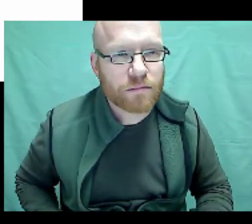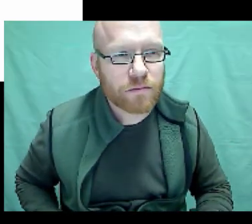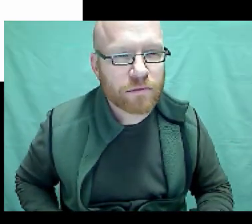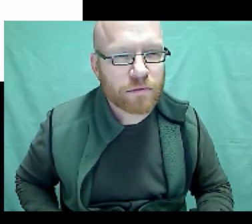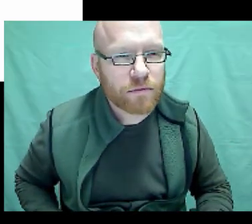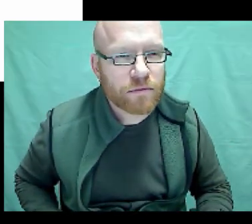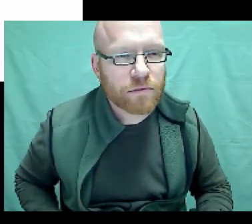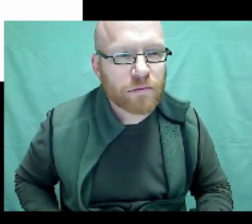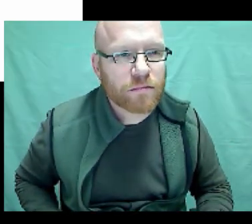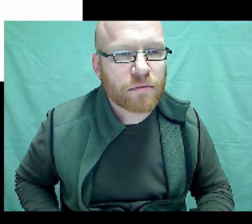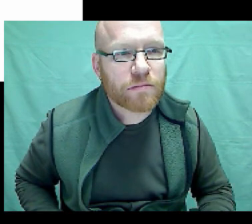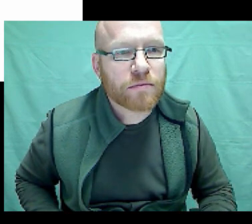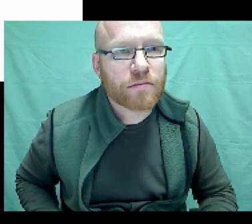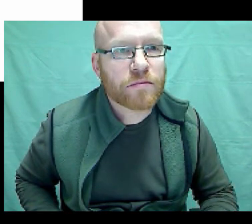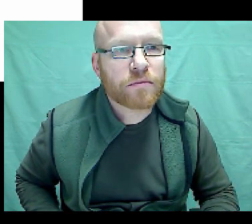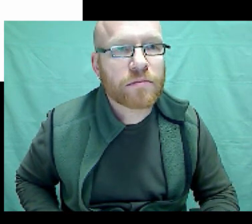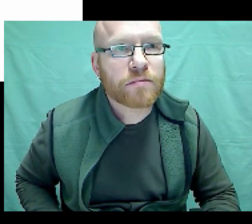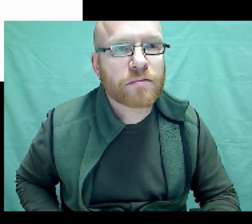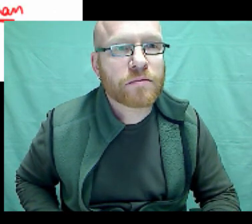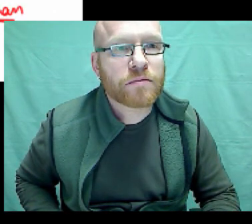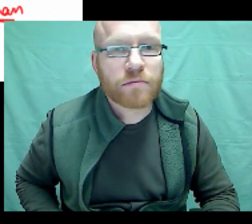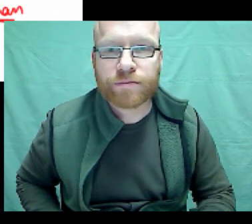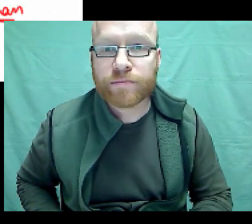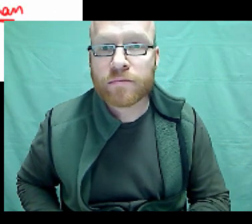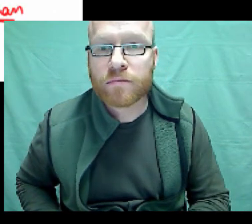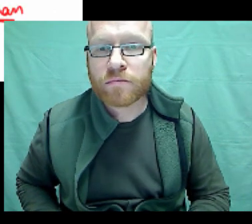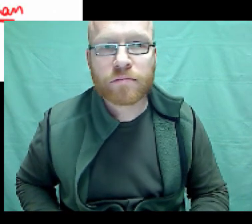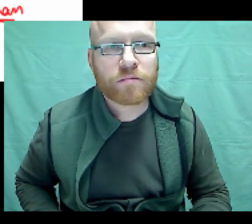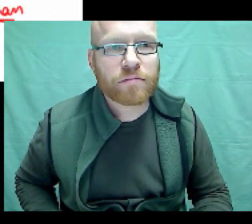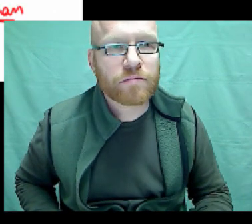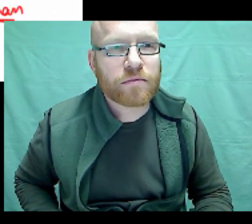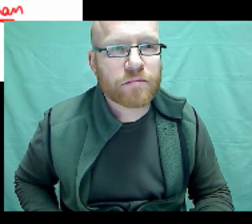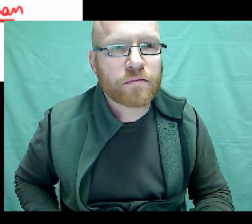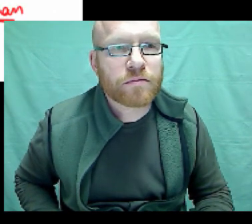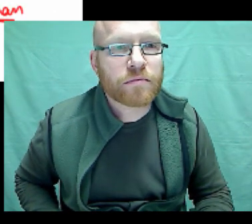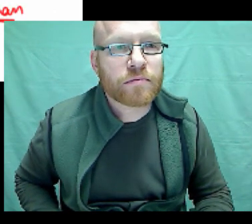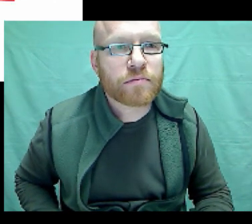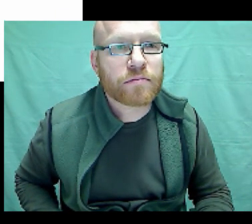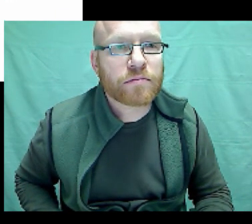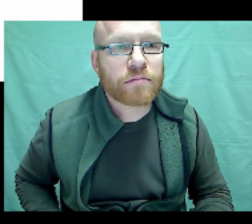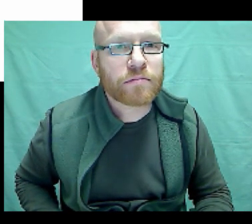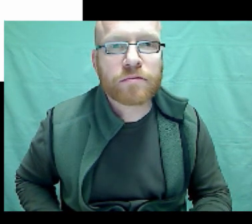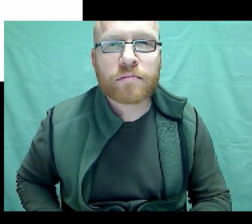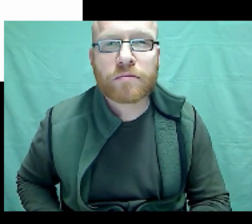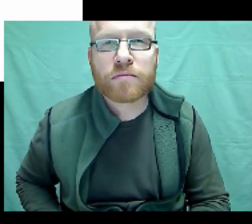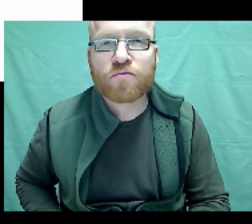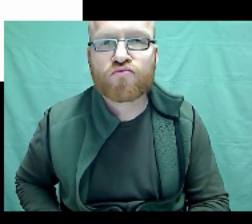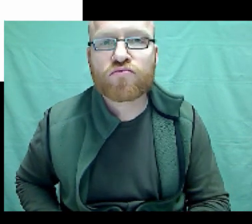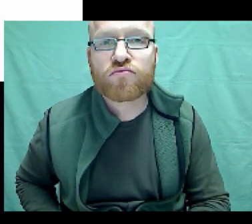created, substitute 422 in for n, and solve for s.